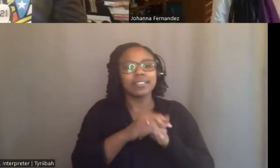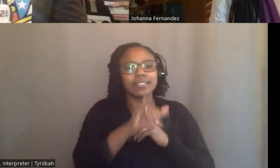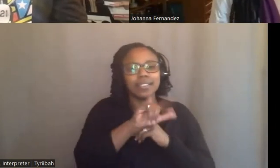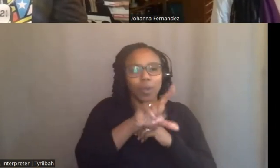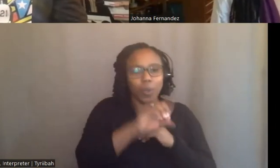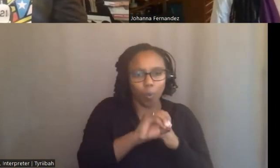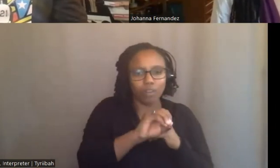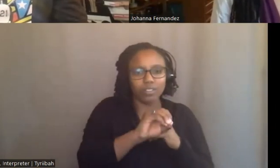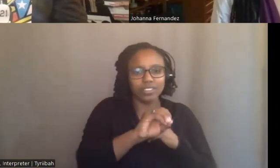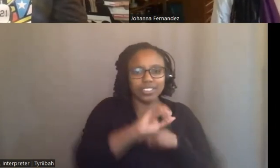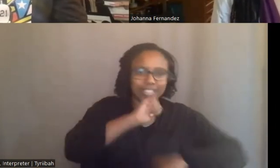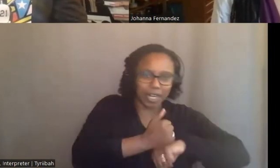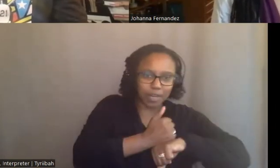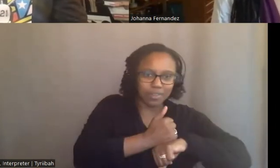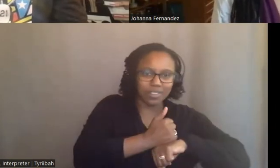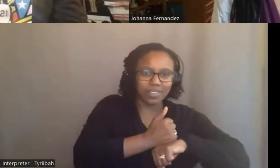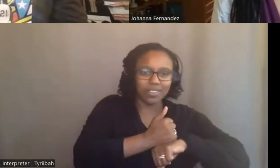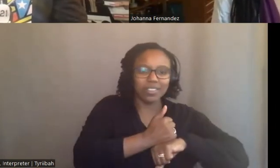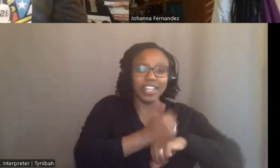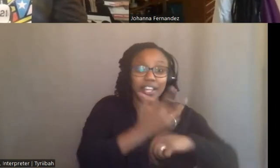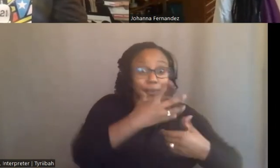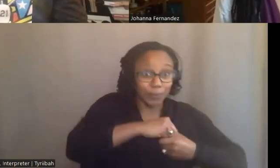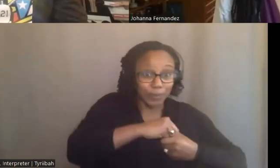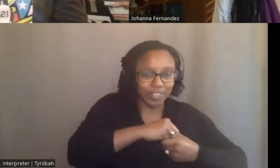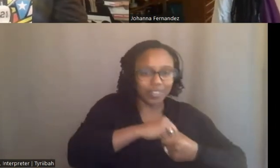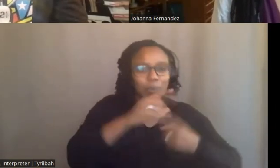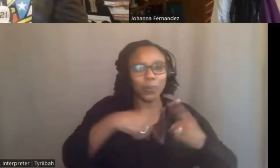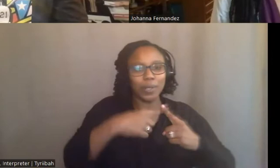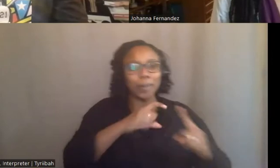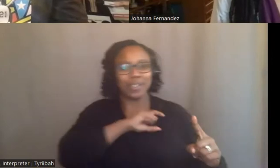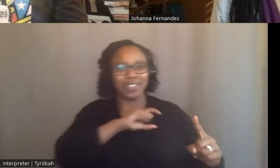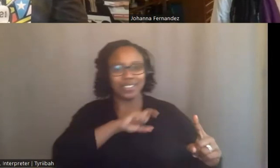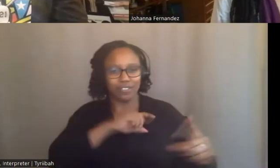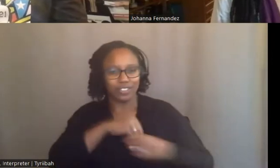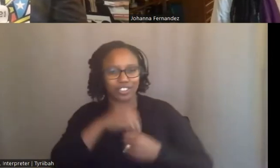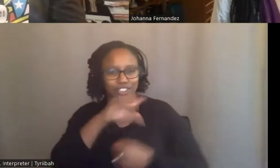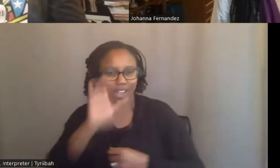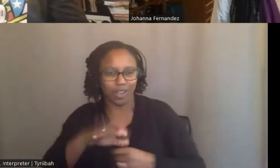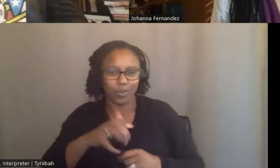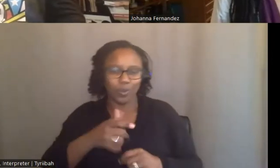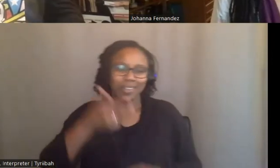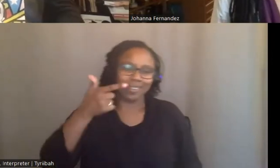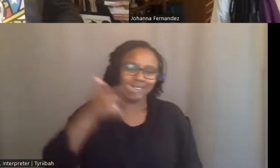their own by a police officer in Chicago.